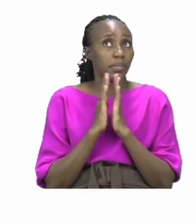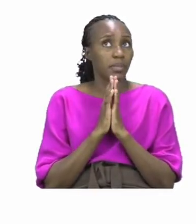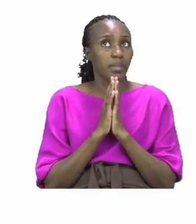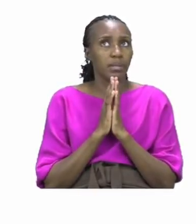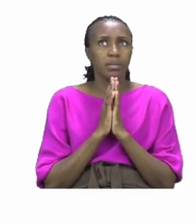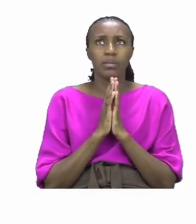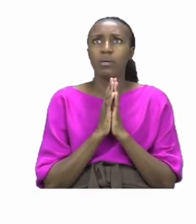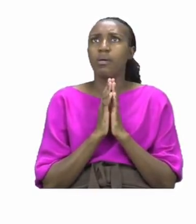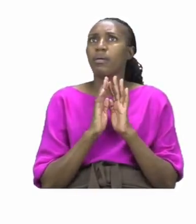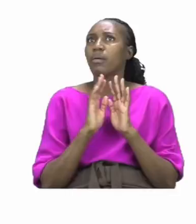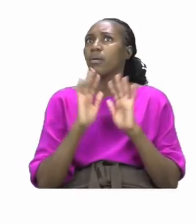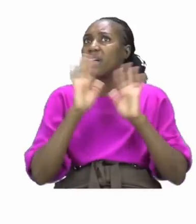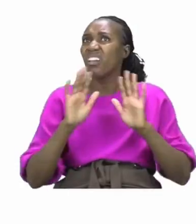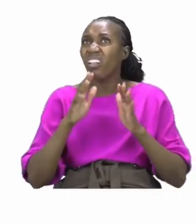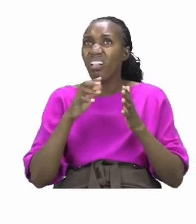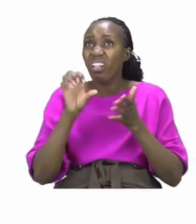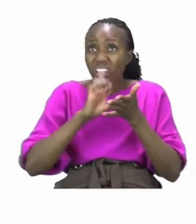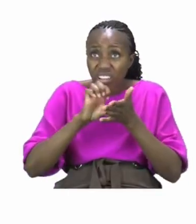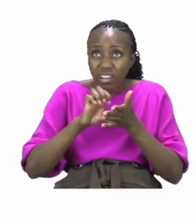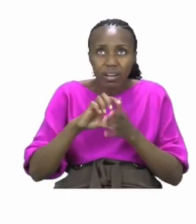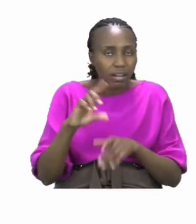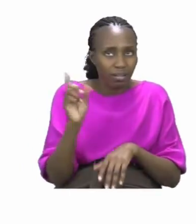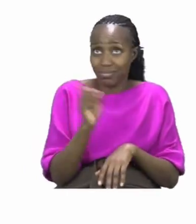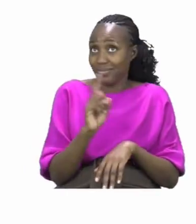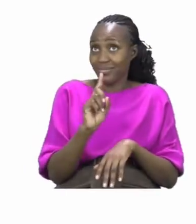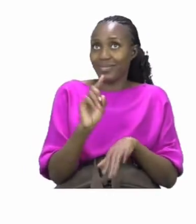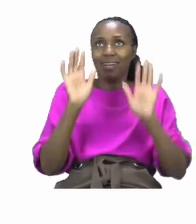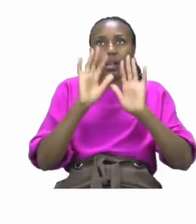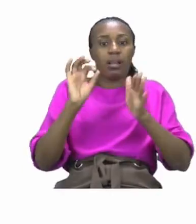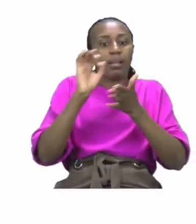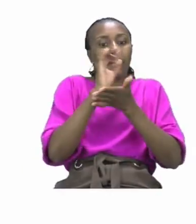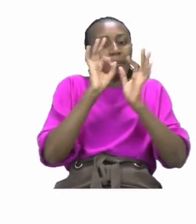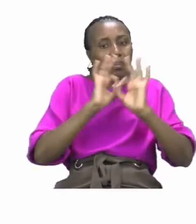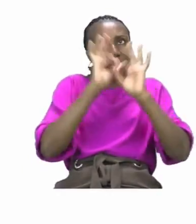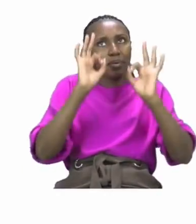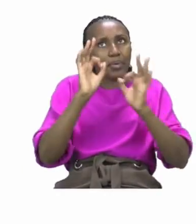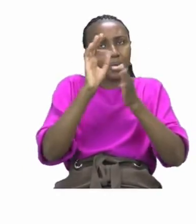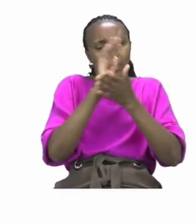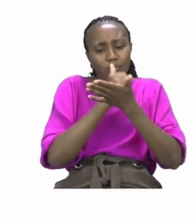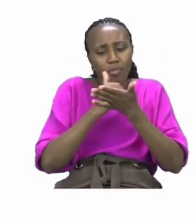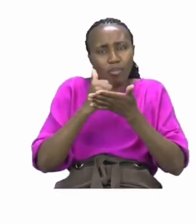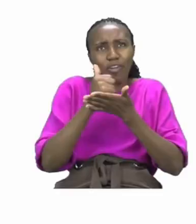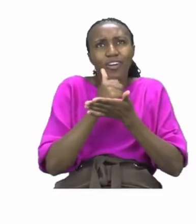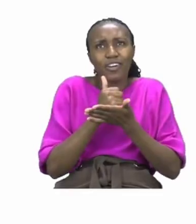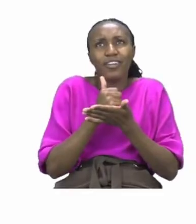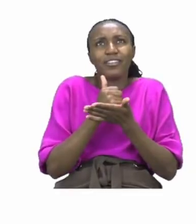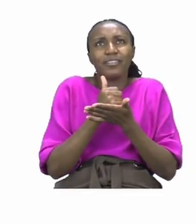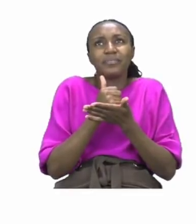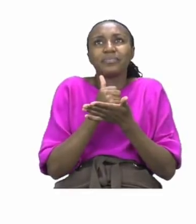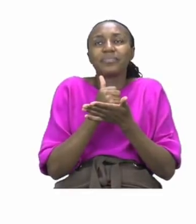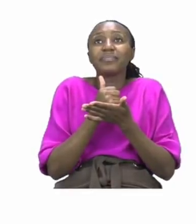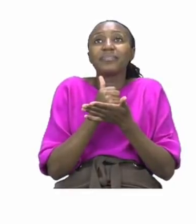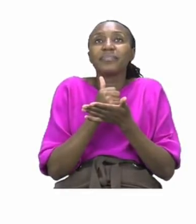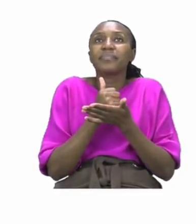nicely from left to right and take your time. Then, when